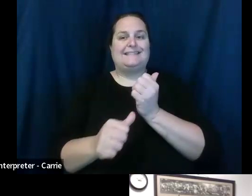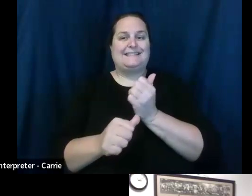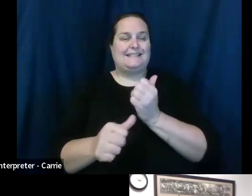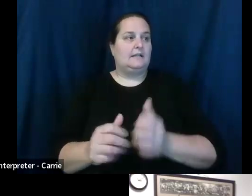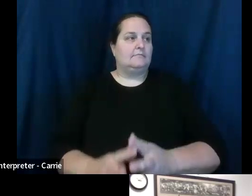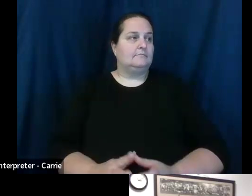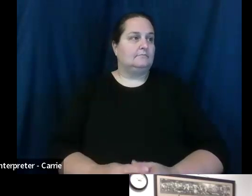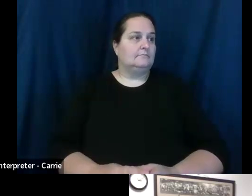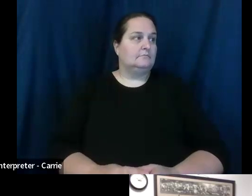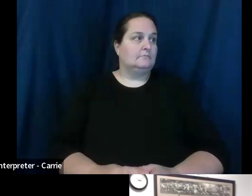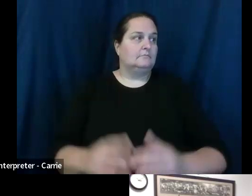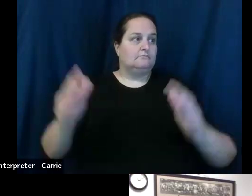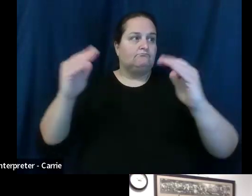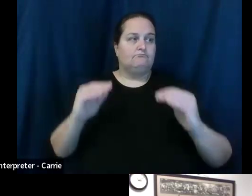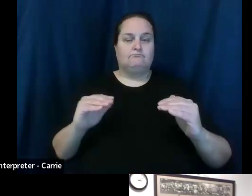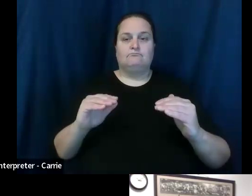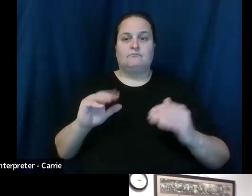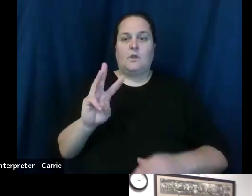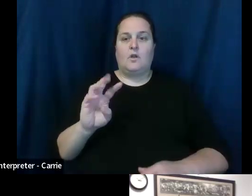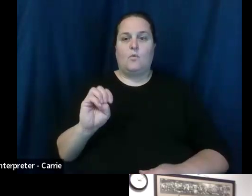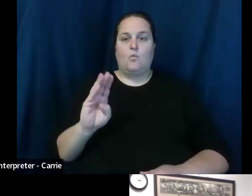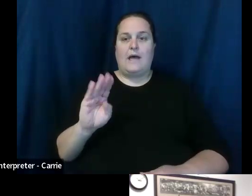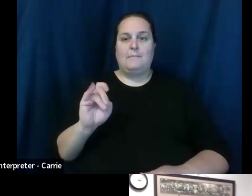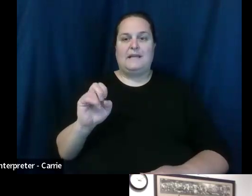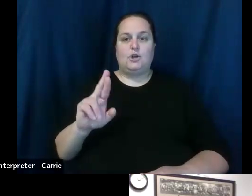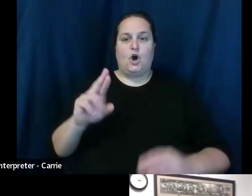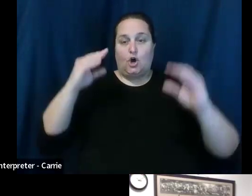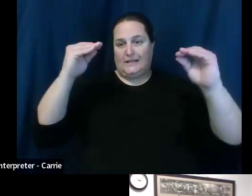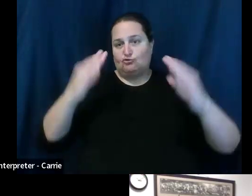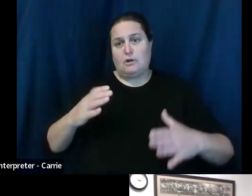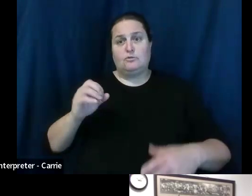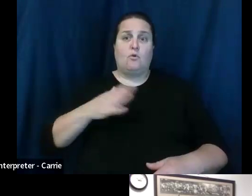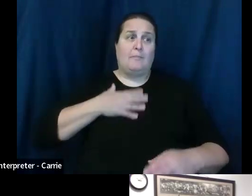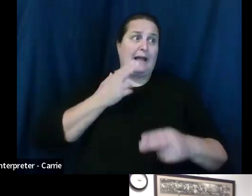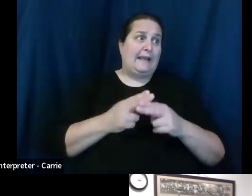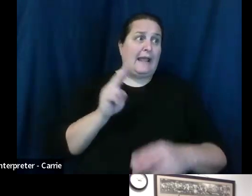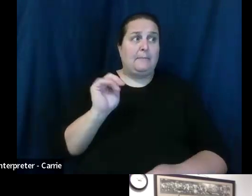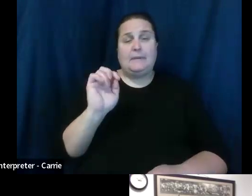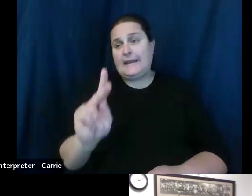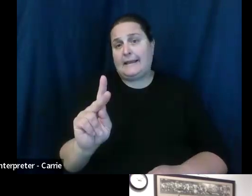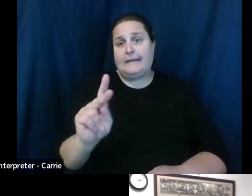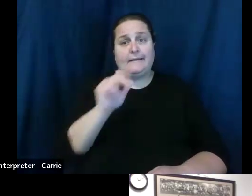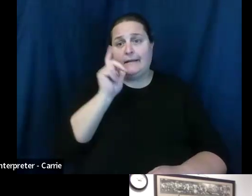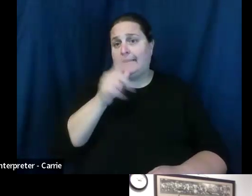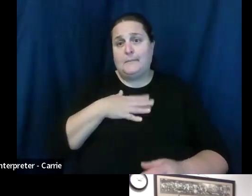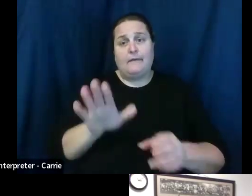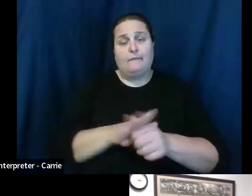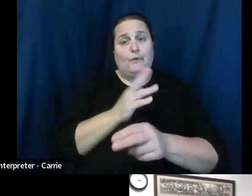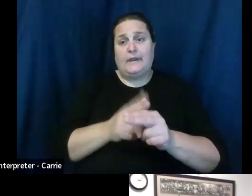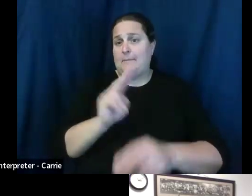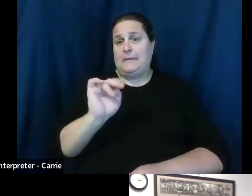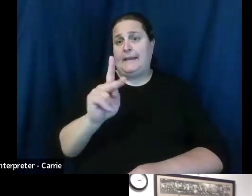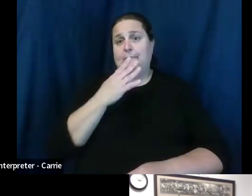You can put in webinar instructor, webinar, and you can put in my name, Nick. You don't have to put in my full name. It's totally